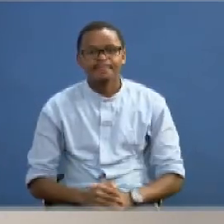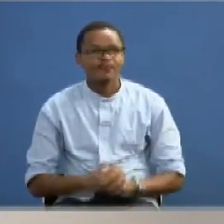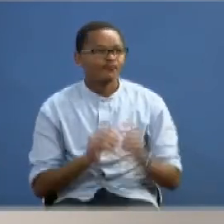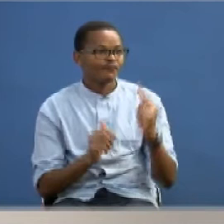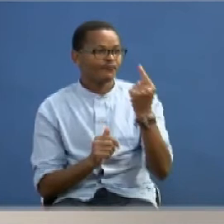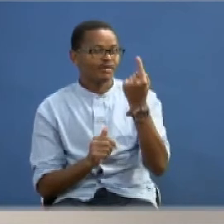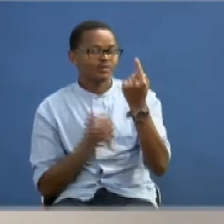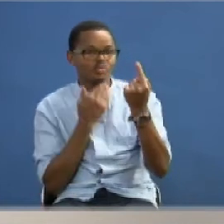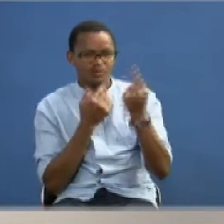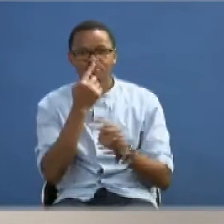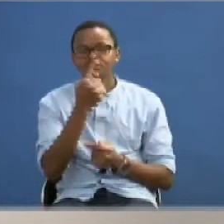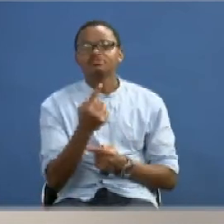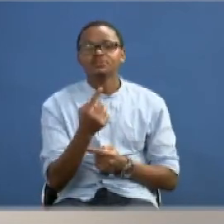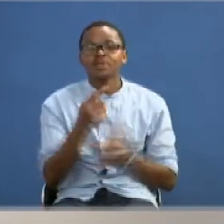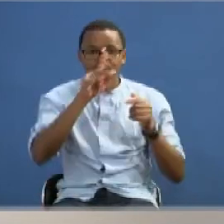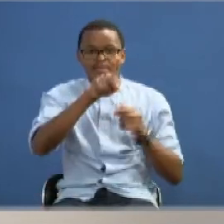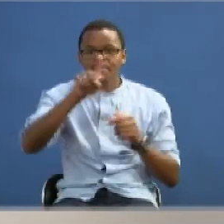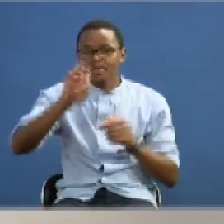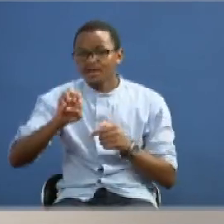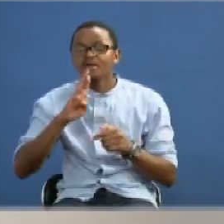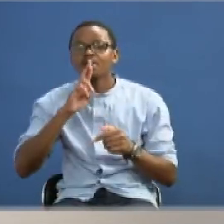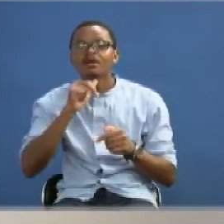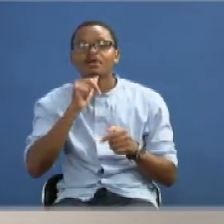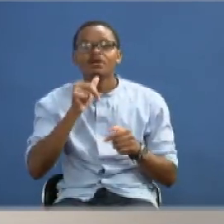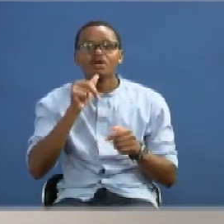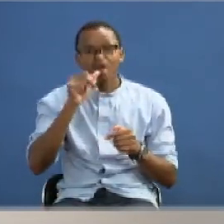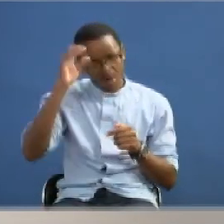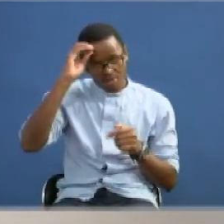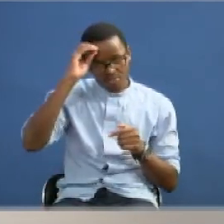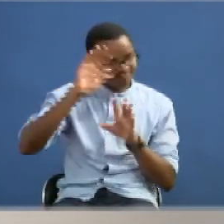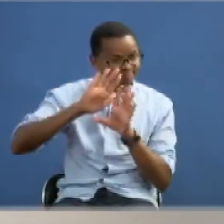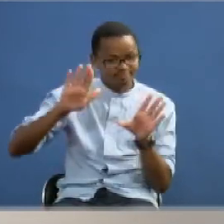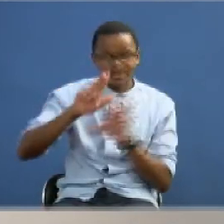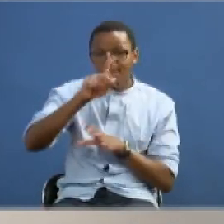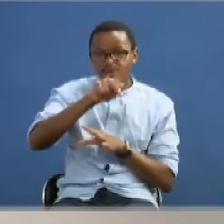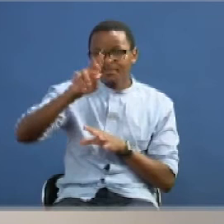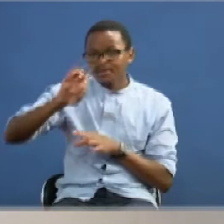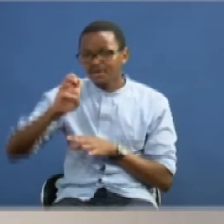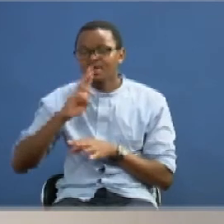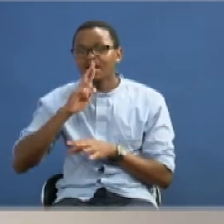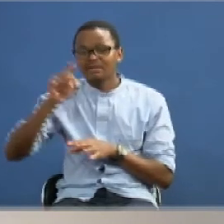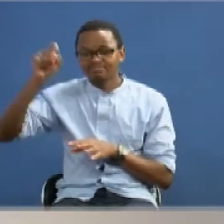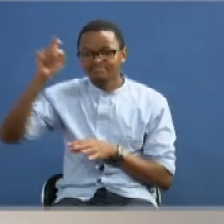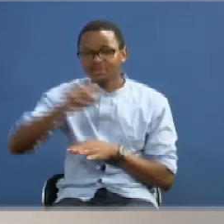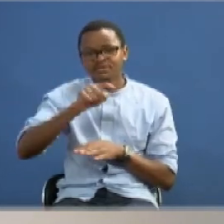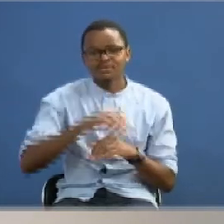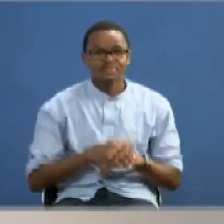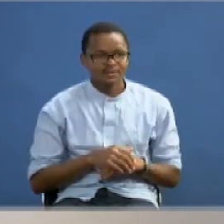First, I would like to say PPEs are not an option. PPEs are a must.